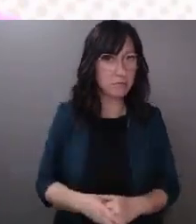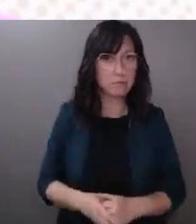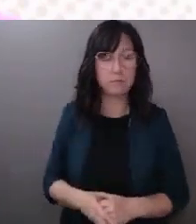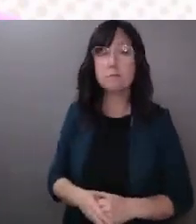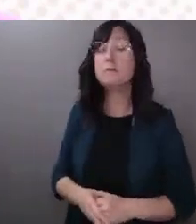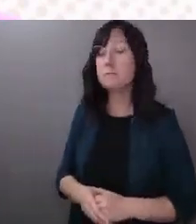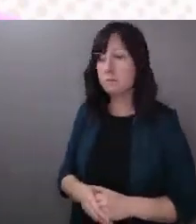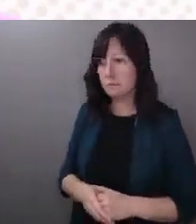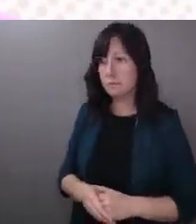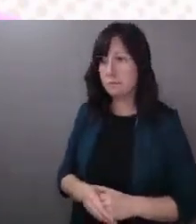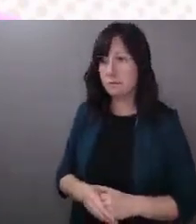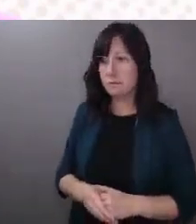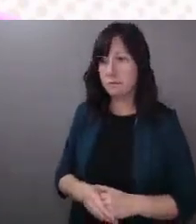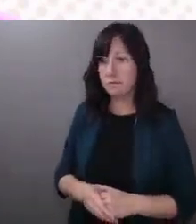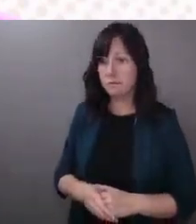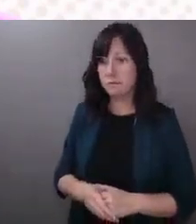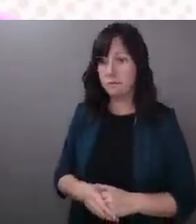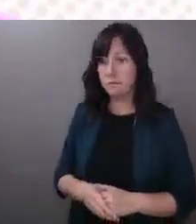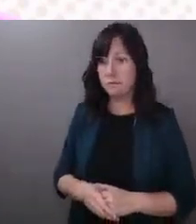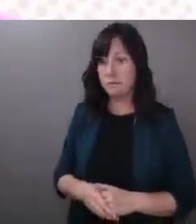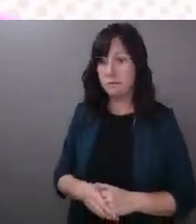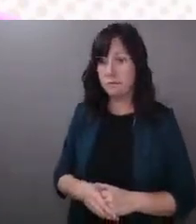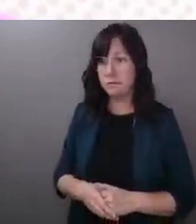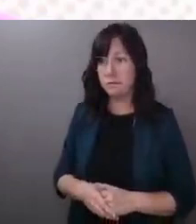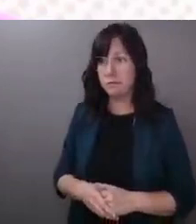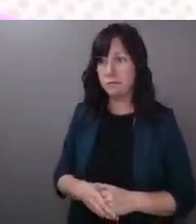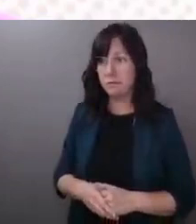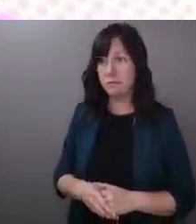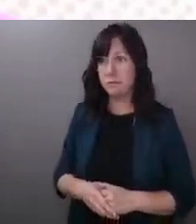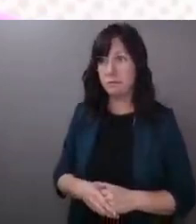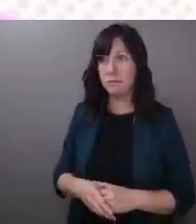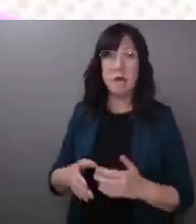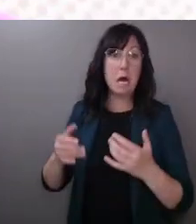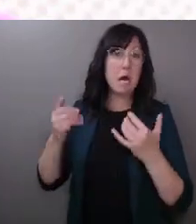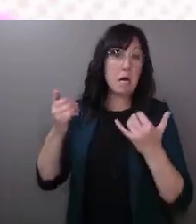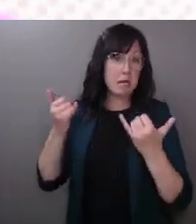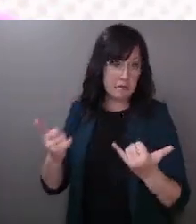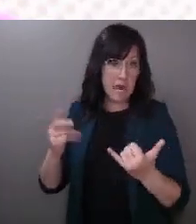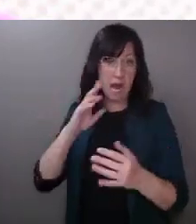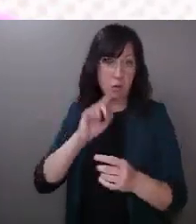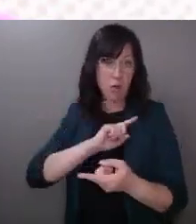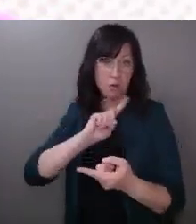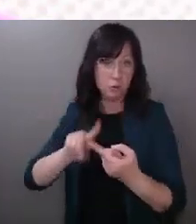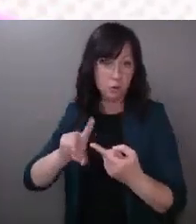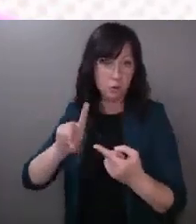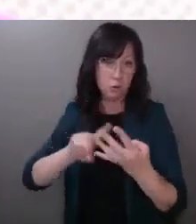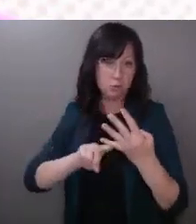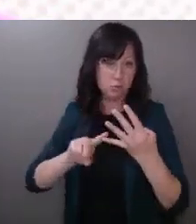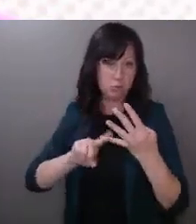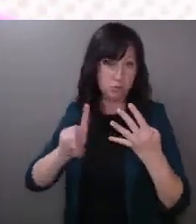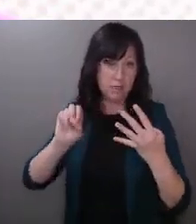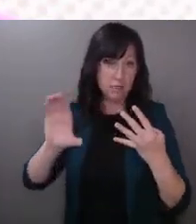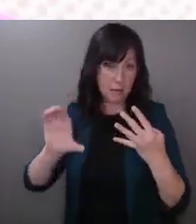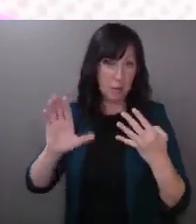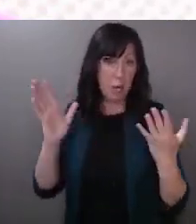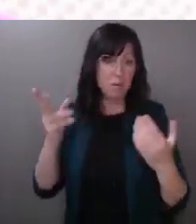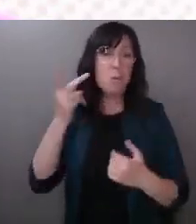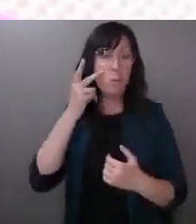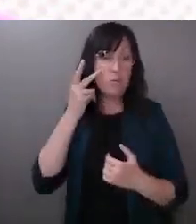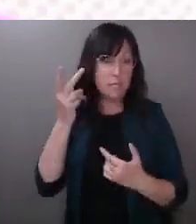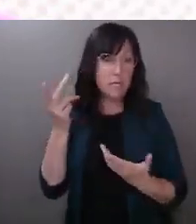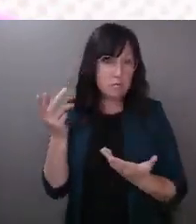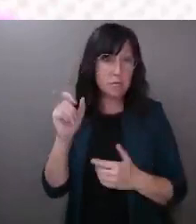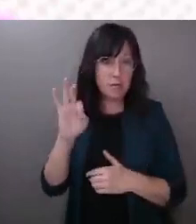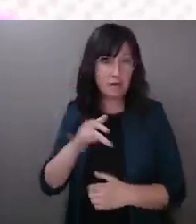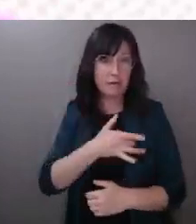Thank you. For now, it's a minimum until the end of this year, and we'll come back if we think we